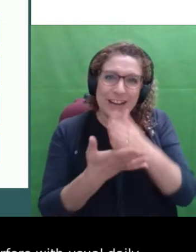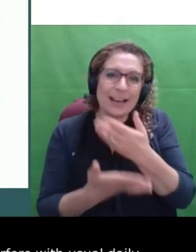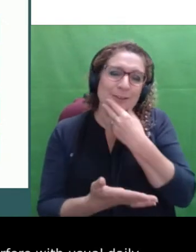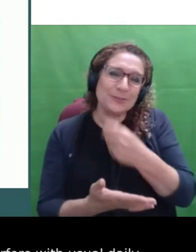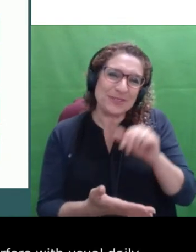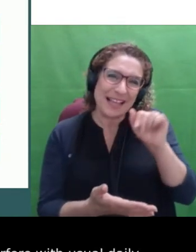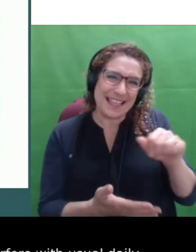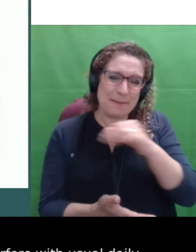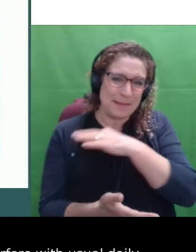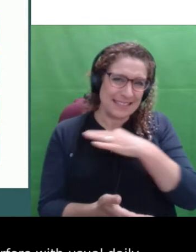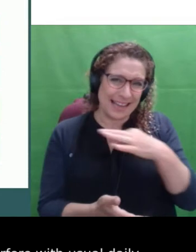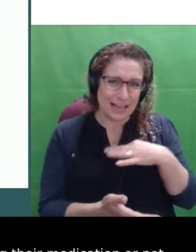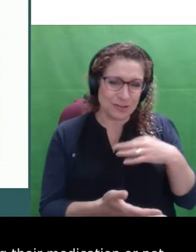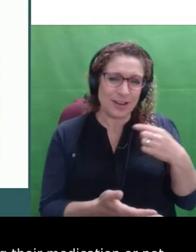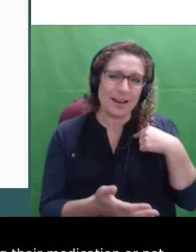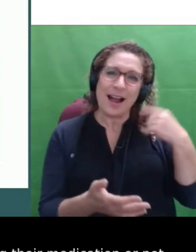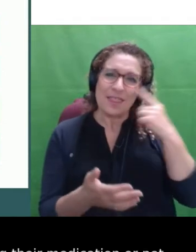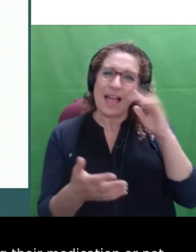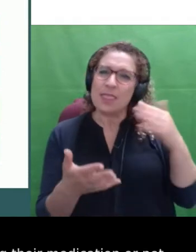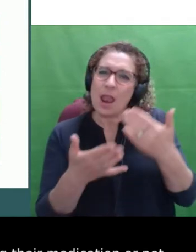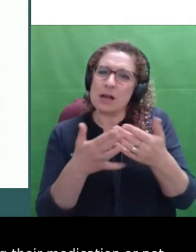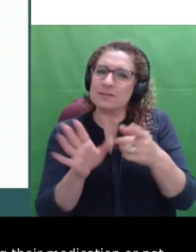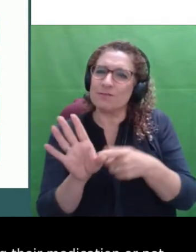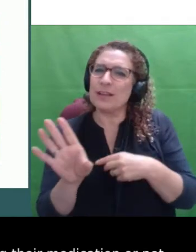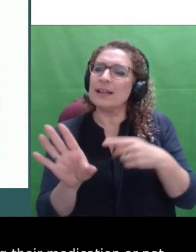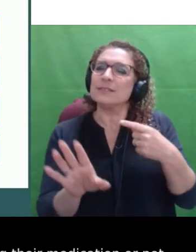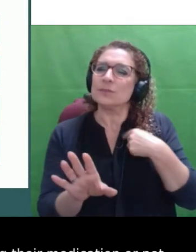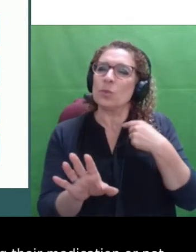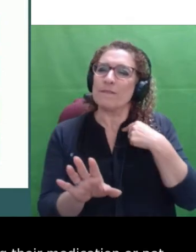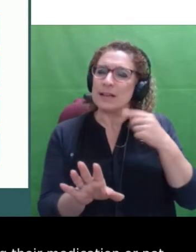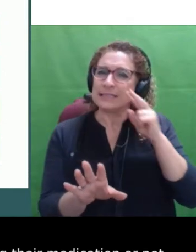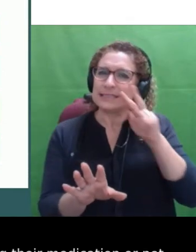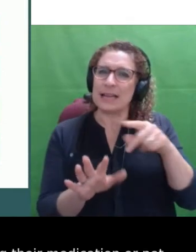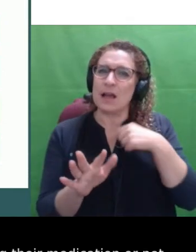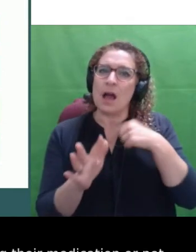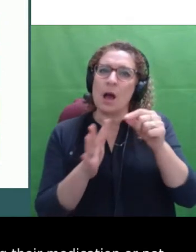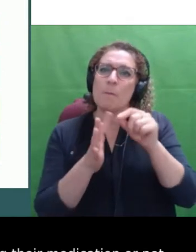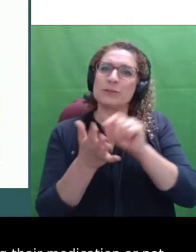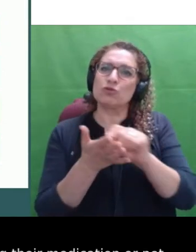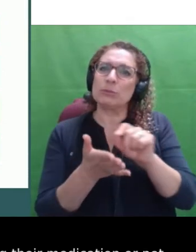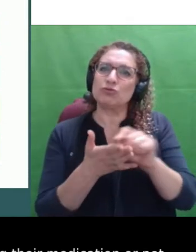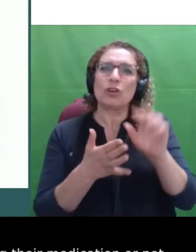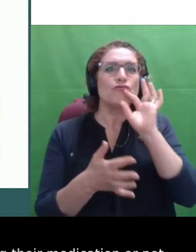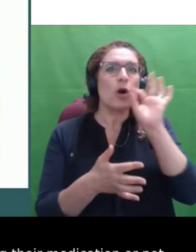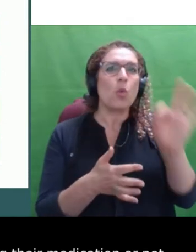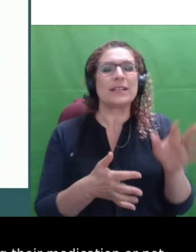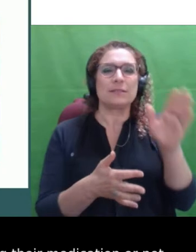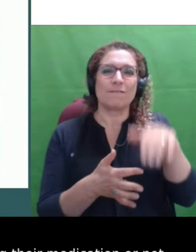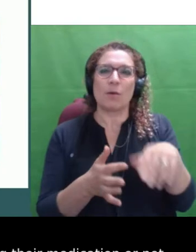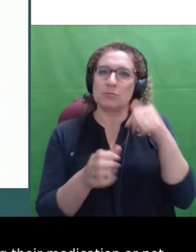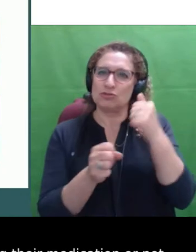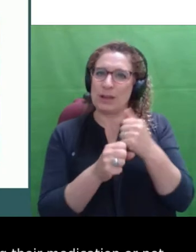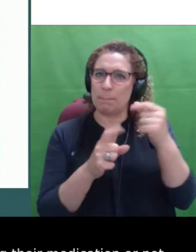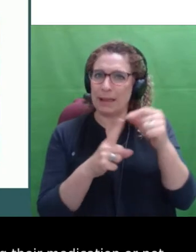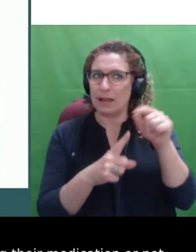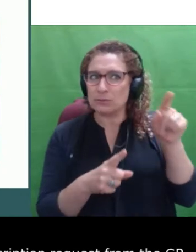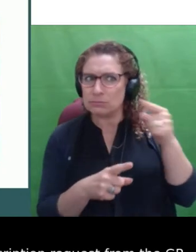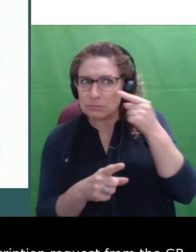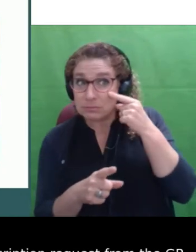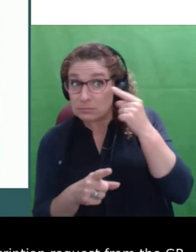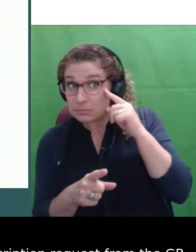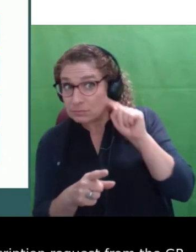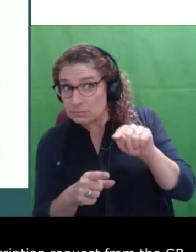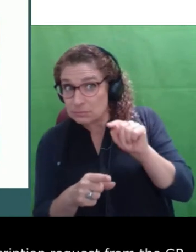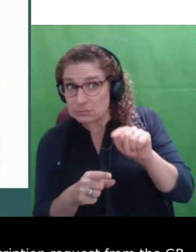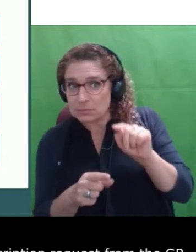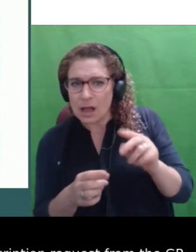increasingly over the last few years we've actually done a prescription request from the gp to to see about how much